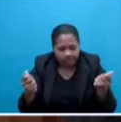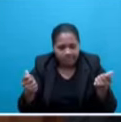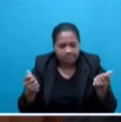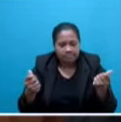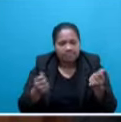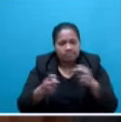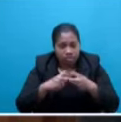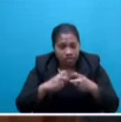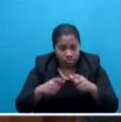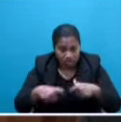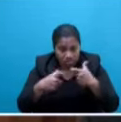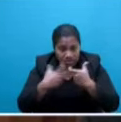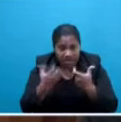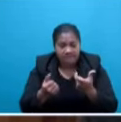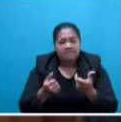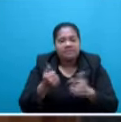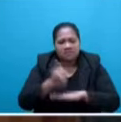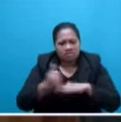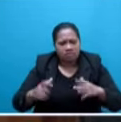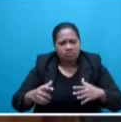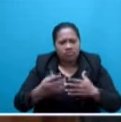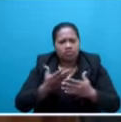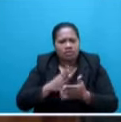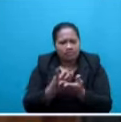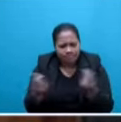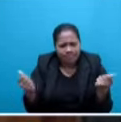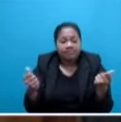Honourable Speaker said, unlike the other side of the House, this government does